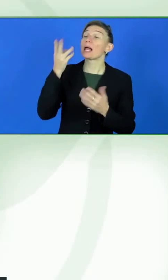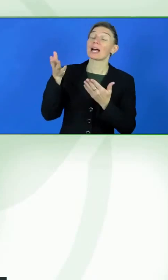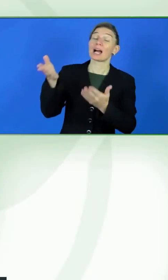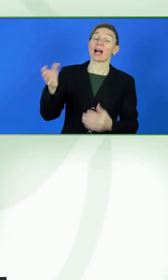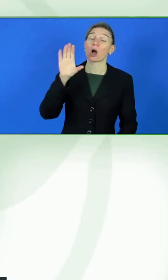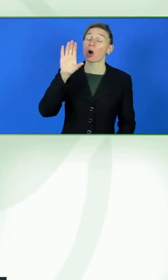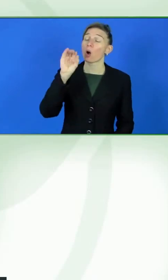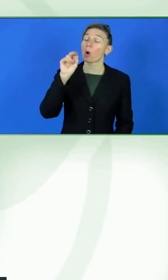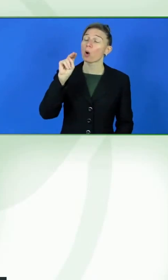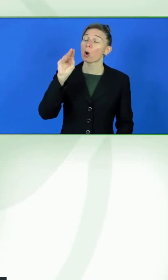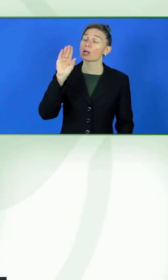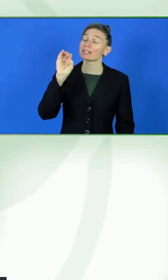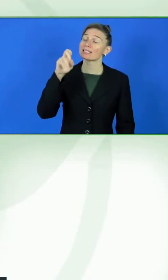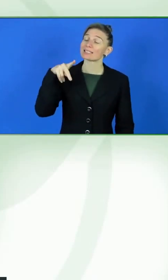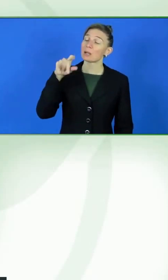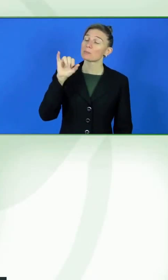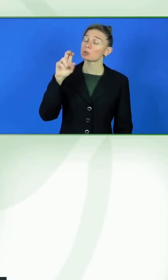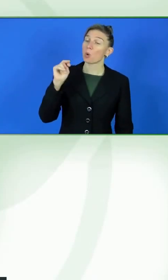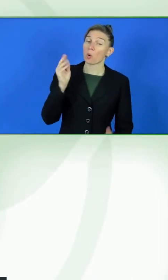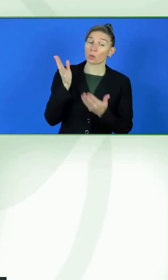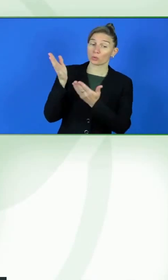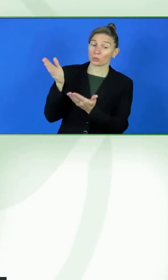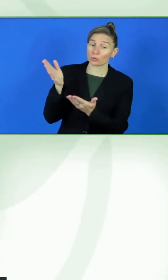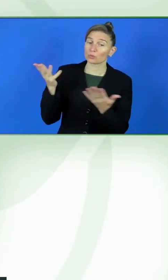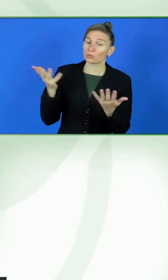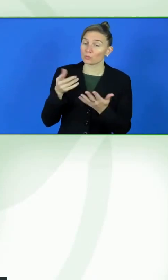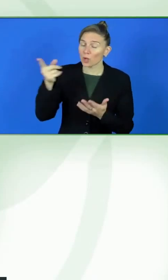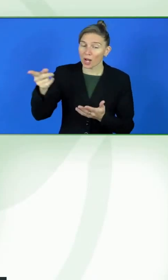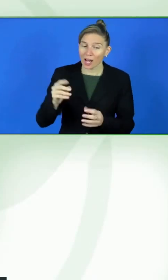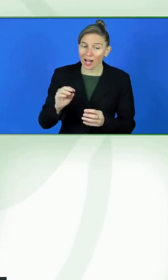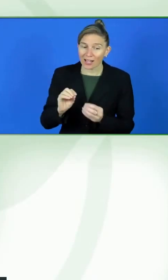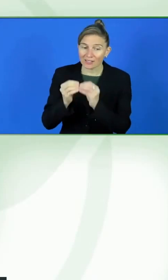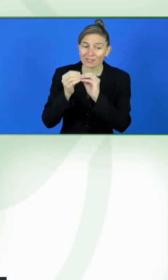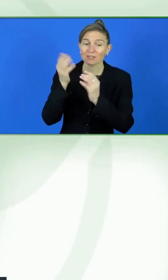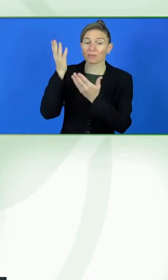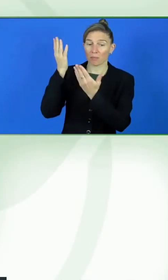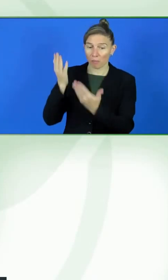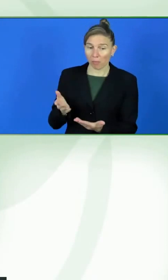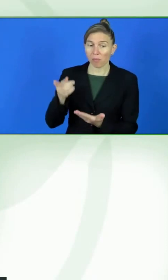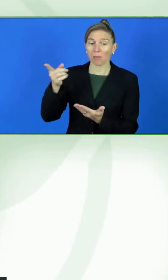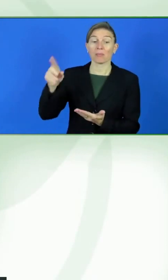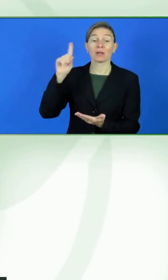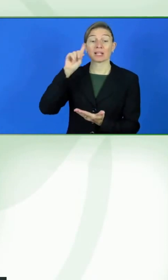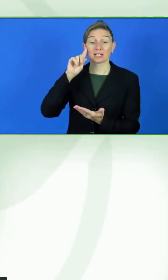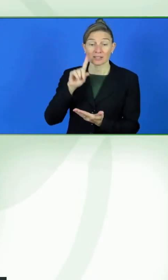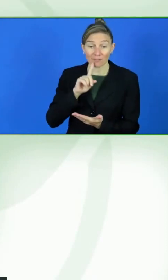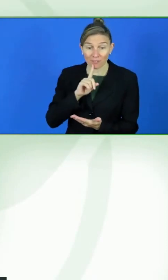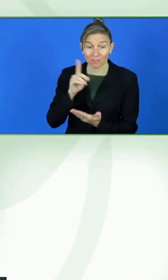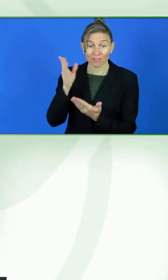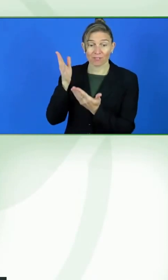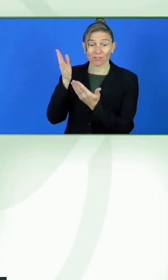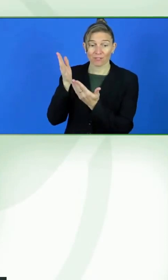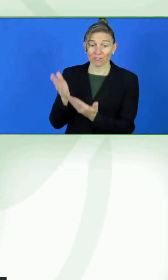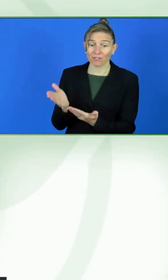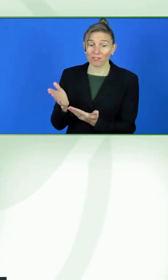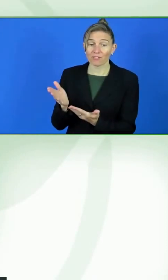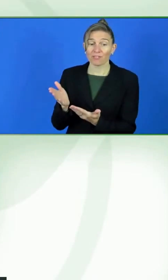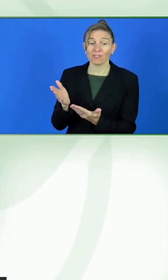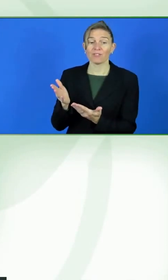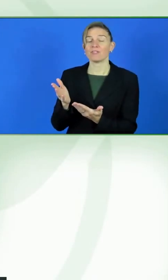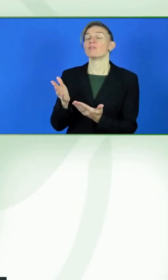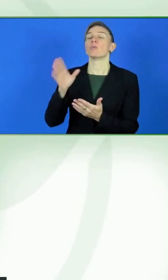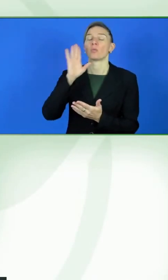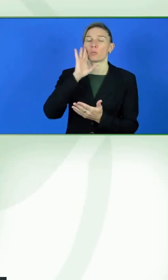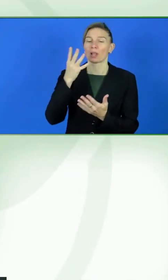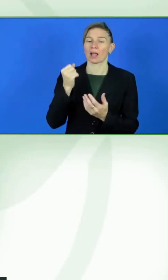area. She is a deaf person and will be interpreted.